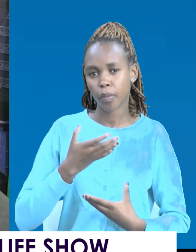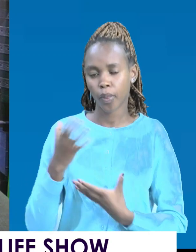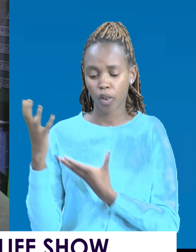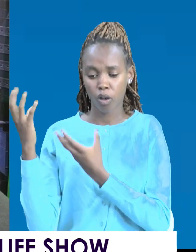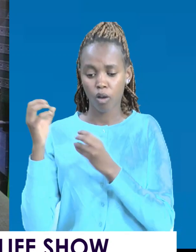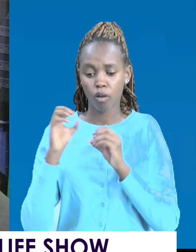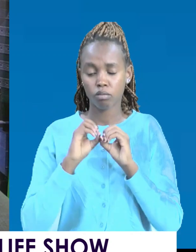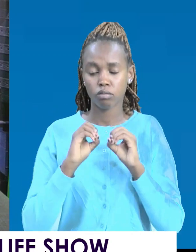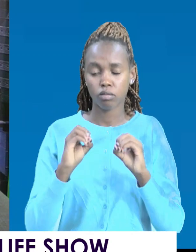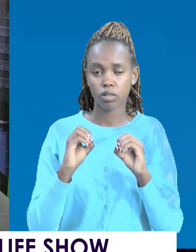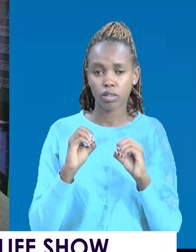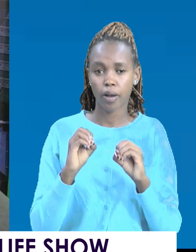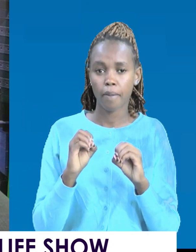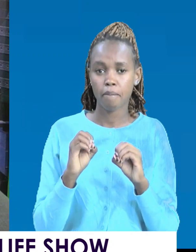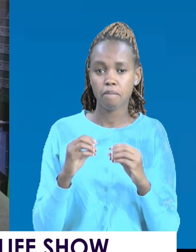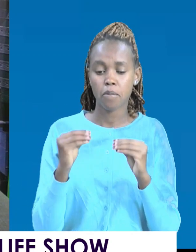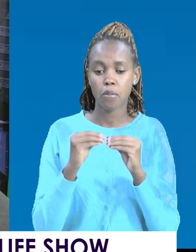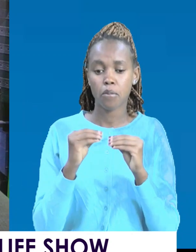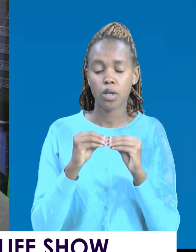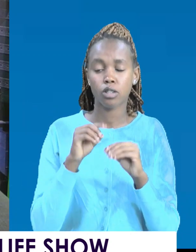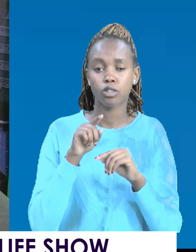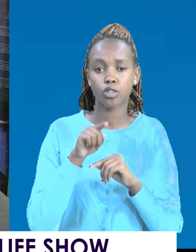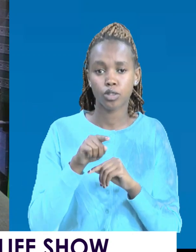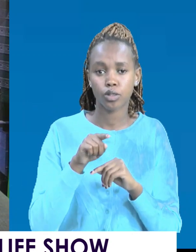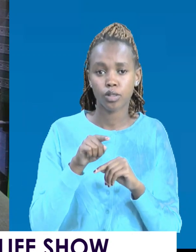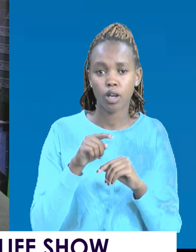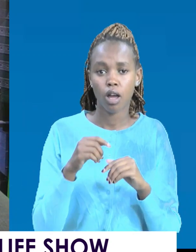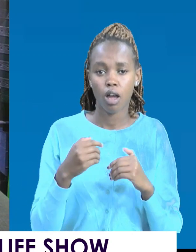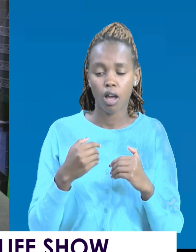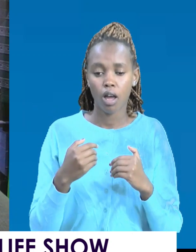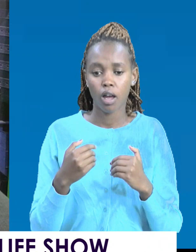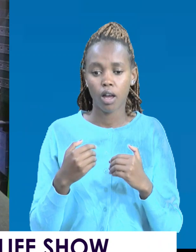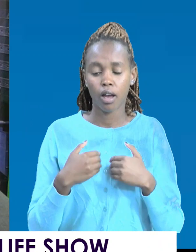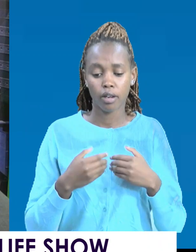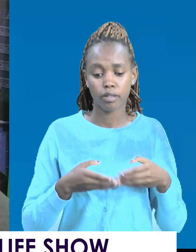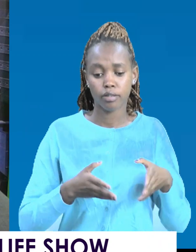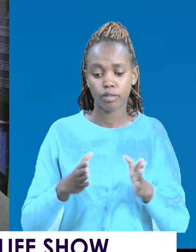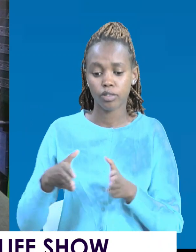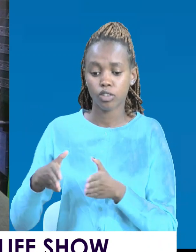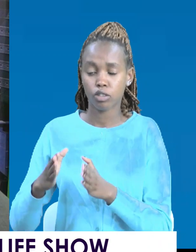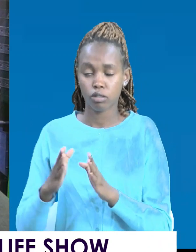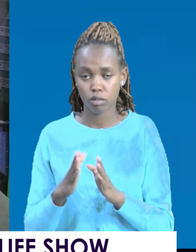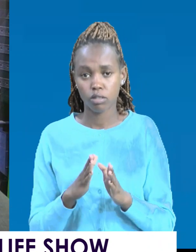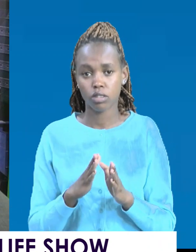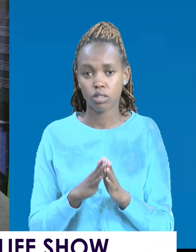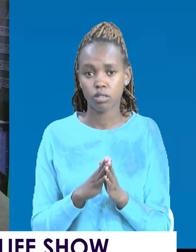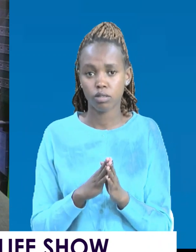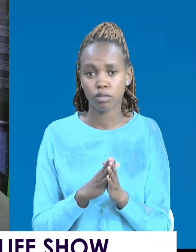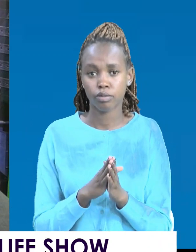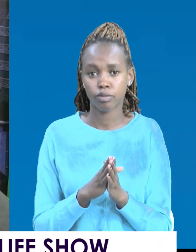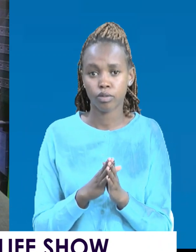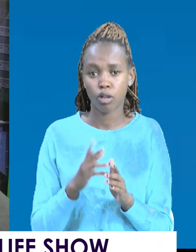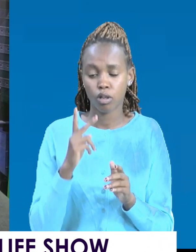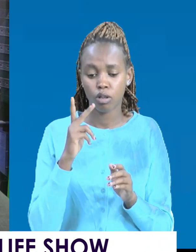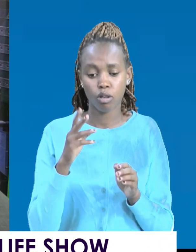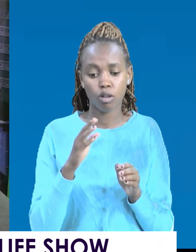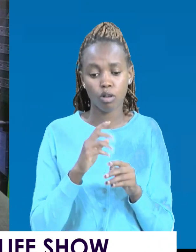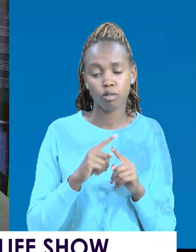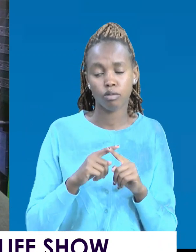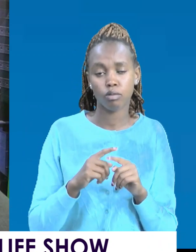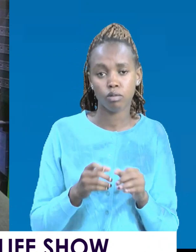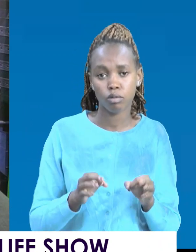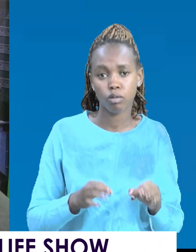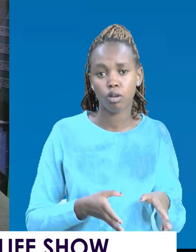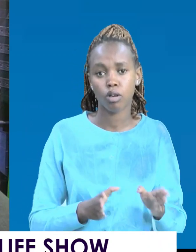is on the corner. You need to look for spaces to exercise your potential. Look for opportunities. However